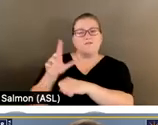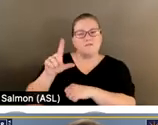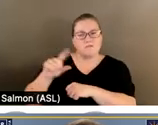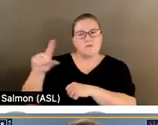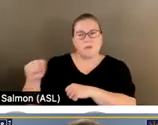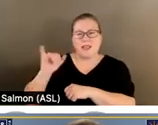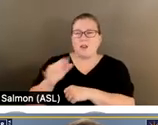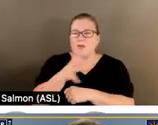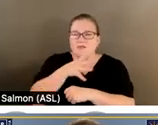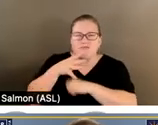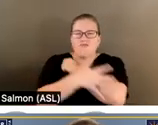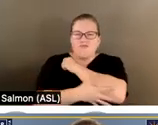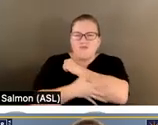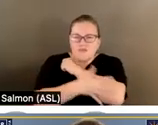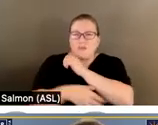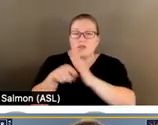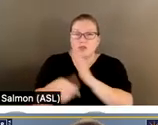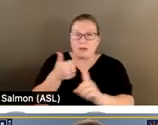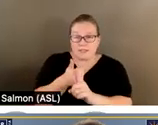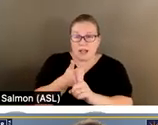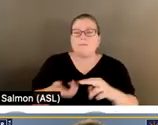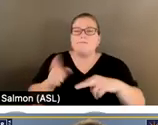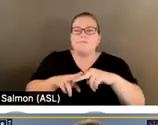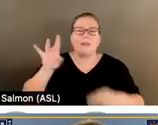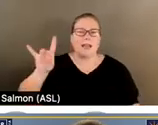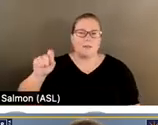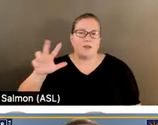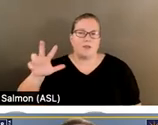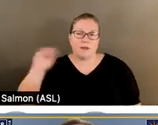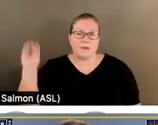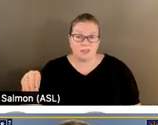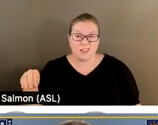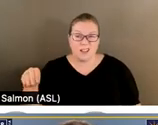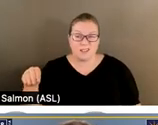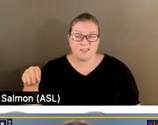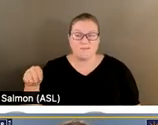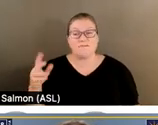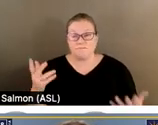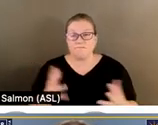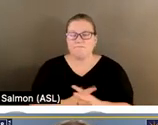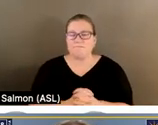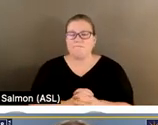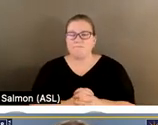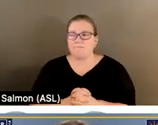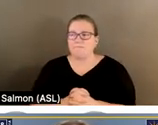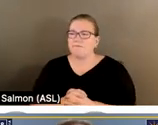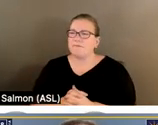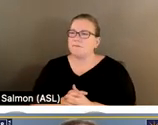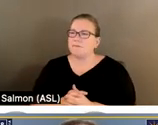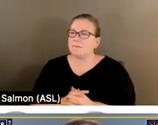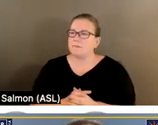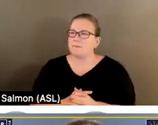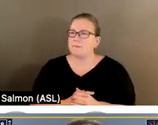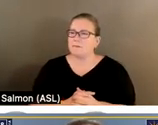increased by 8.3%, while they decreased in the Department of Public Health. Next slide, please.